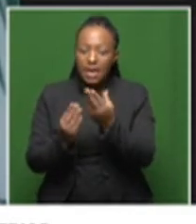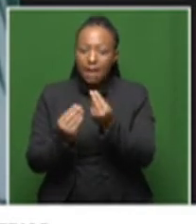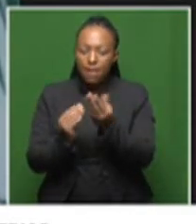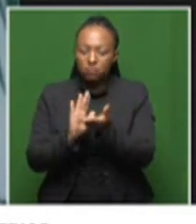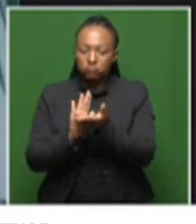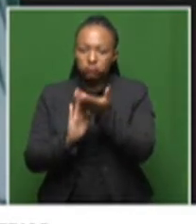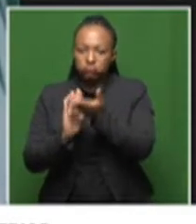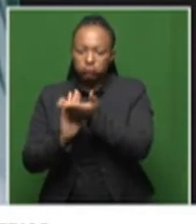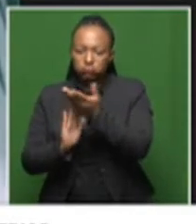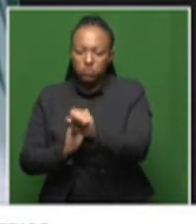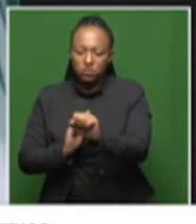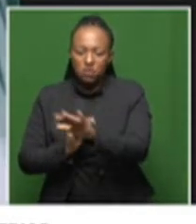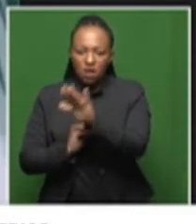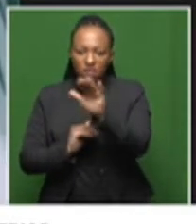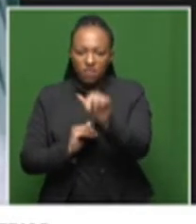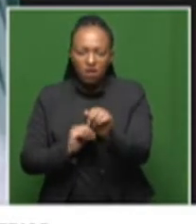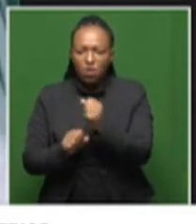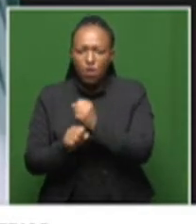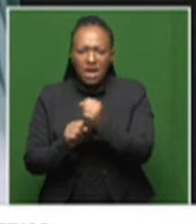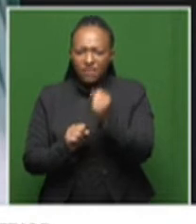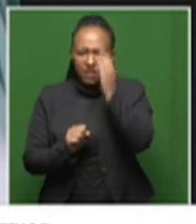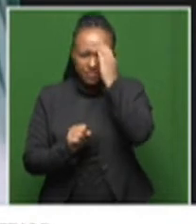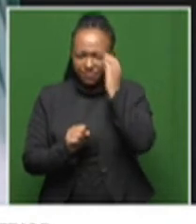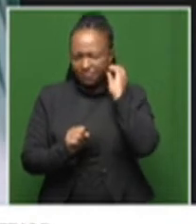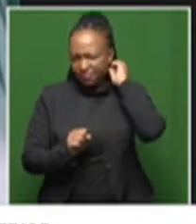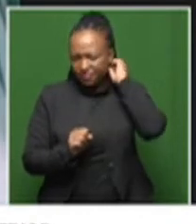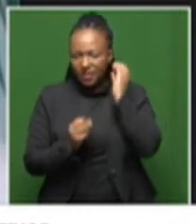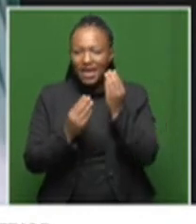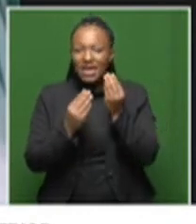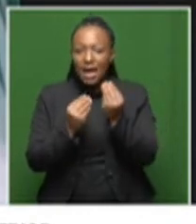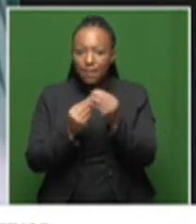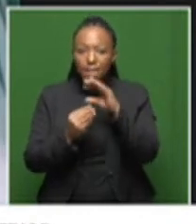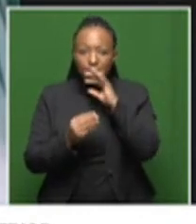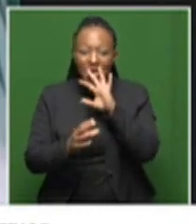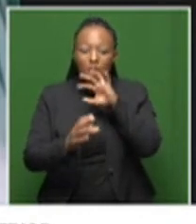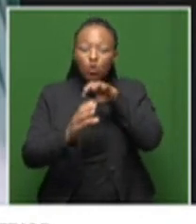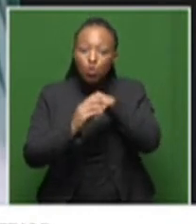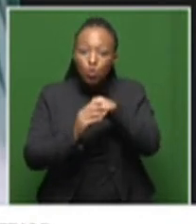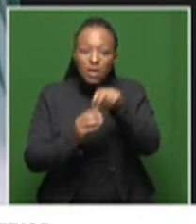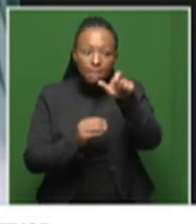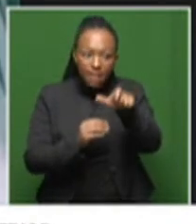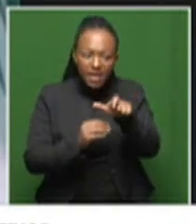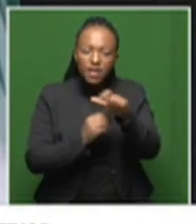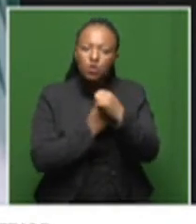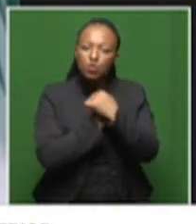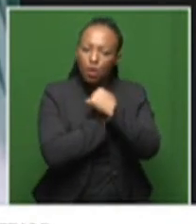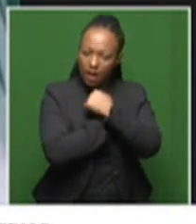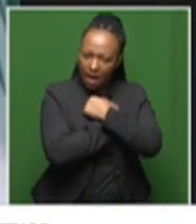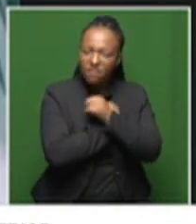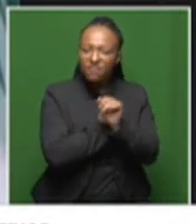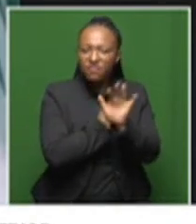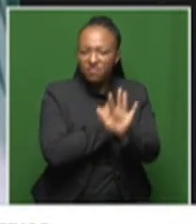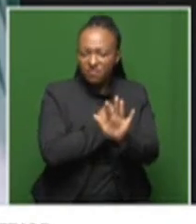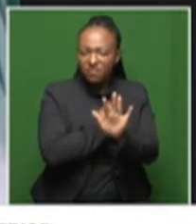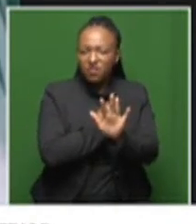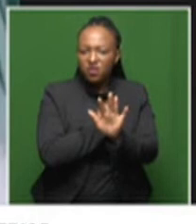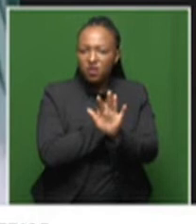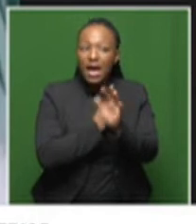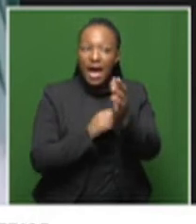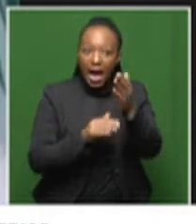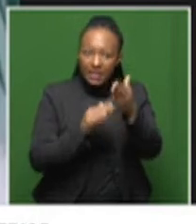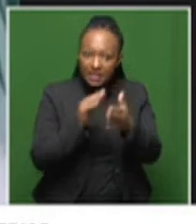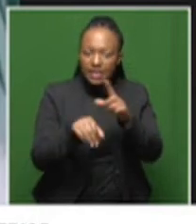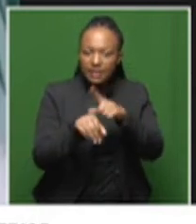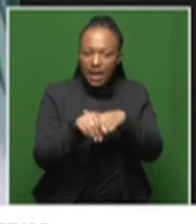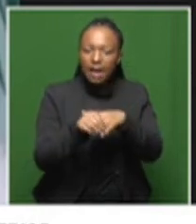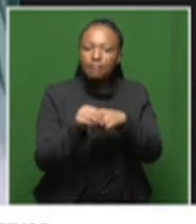Africans, it never occurs to us that the numbers actually may include a loved one that is going to, until they are hospitalized